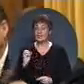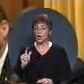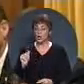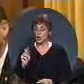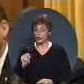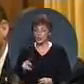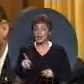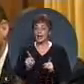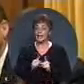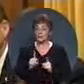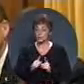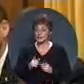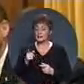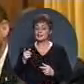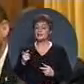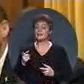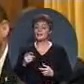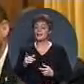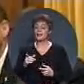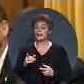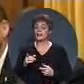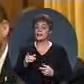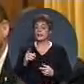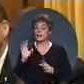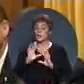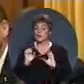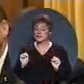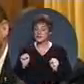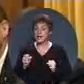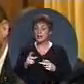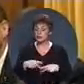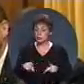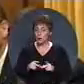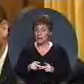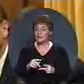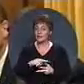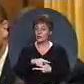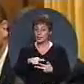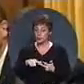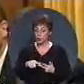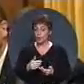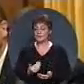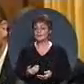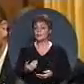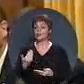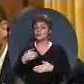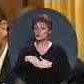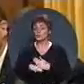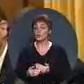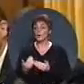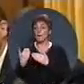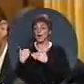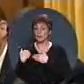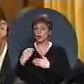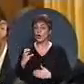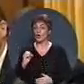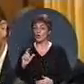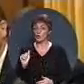forces that have a UN mandate. But we make a distinction here, and we believe